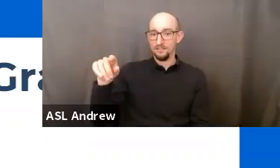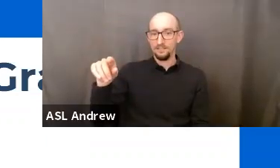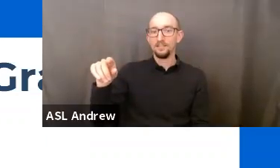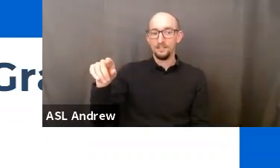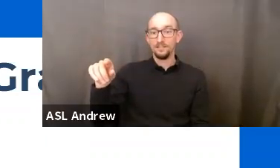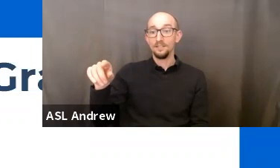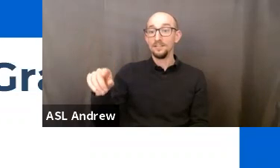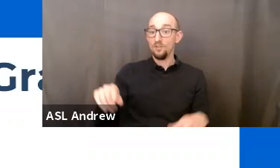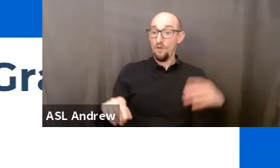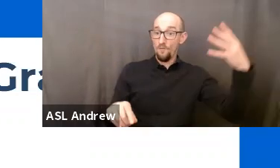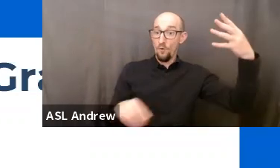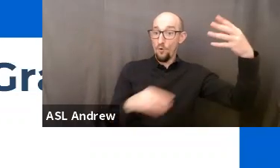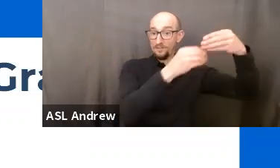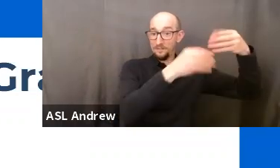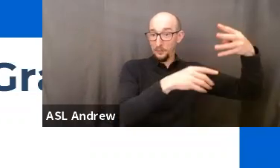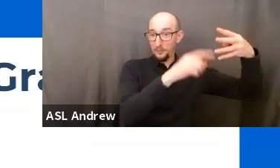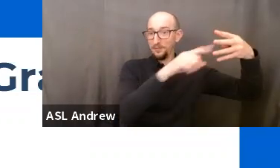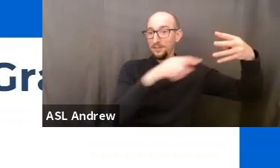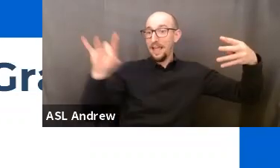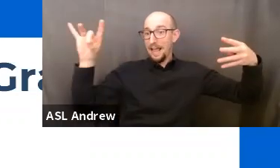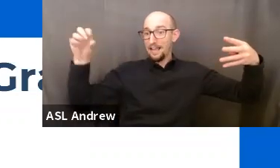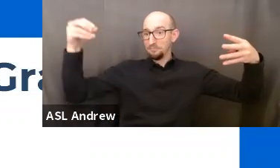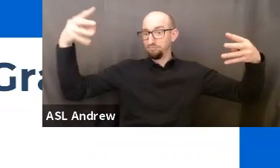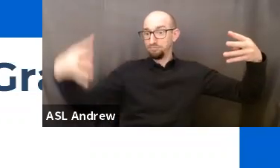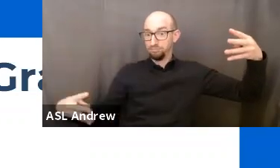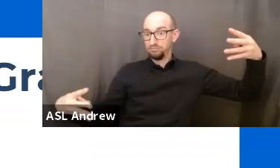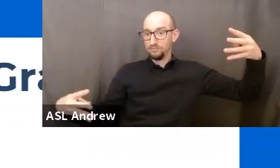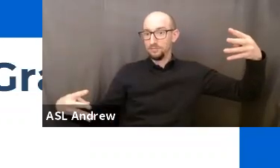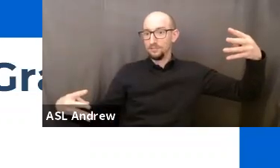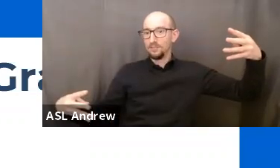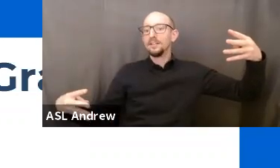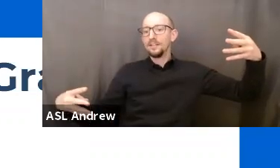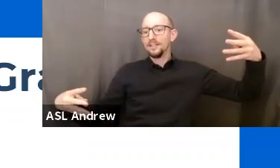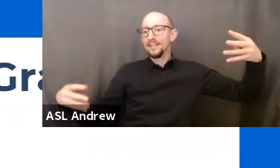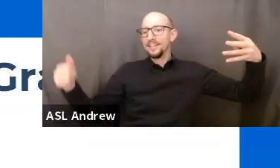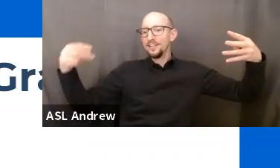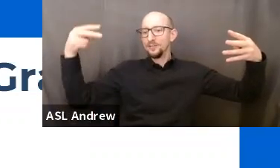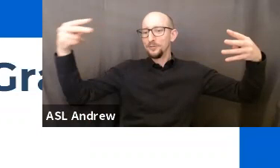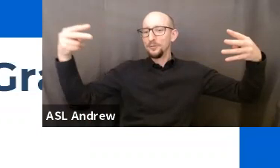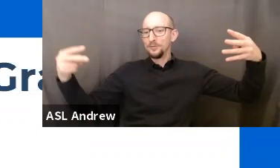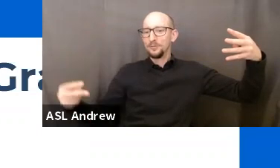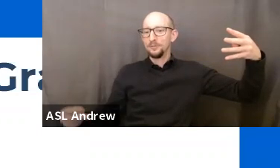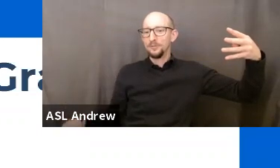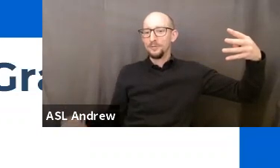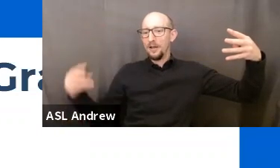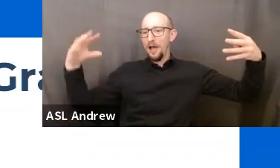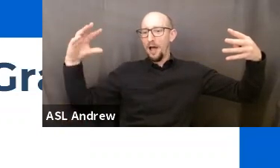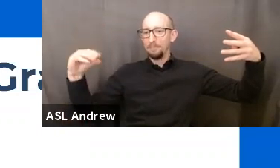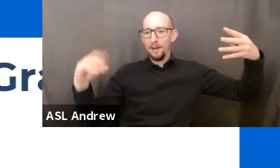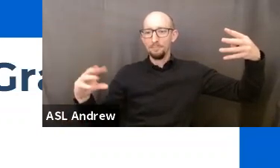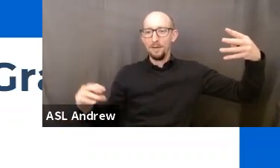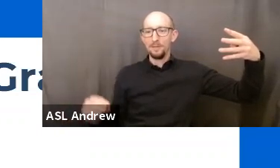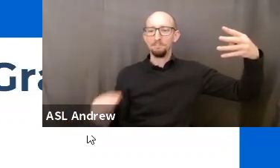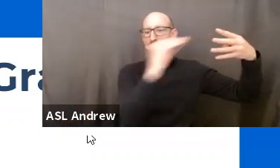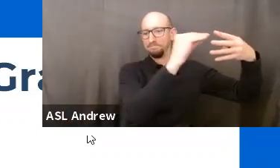the 4-tier model. Did that answer your question? Well, go